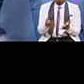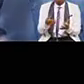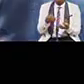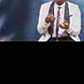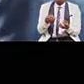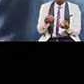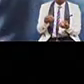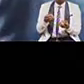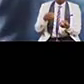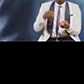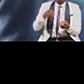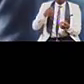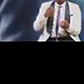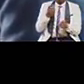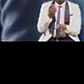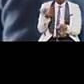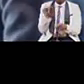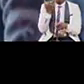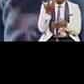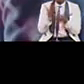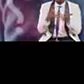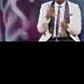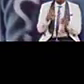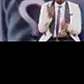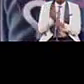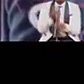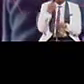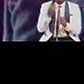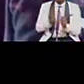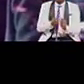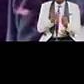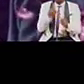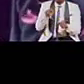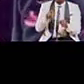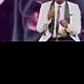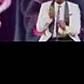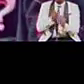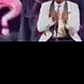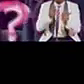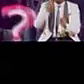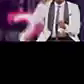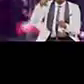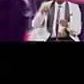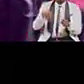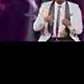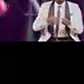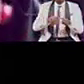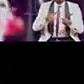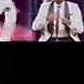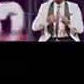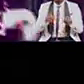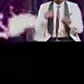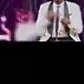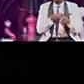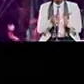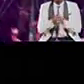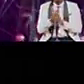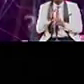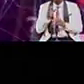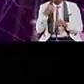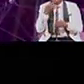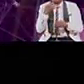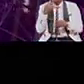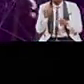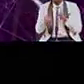are people who just say follow-up, follow-up. And we're asking ourselves, what's follow-up? And who are the people we're following up?